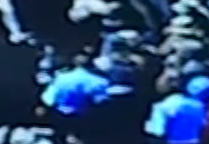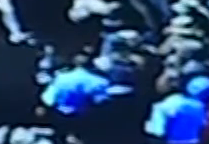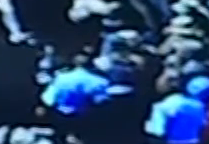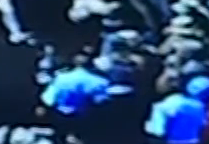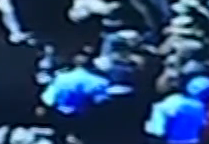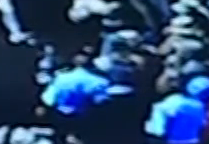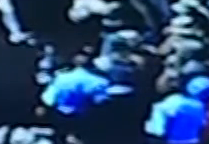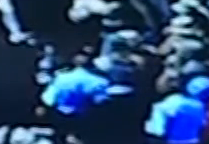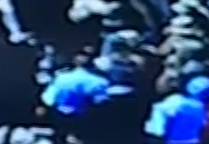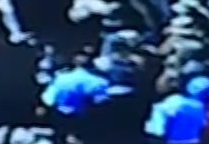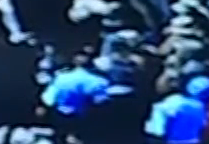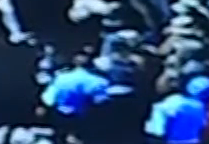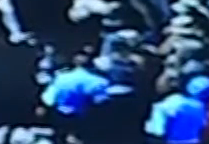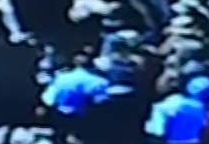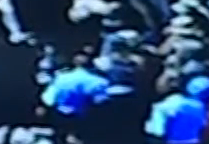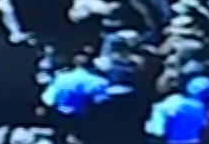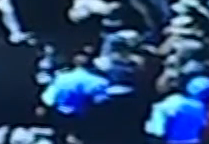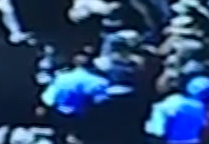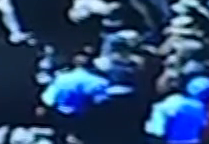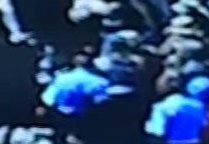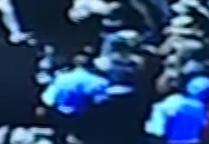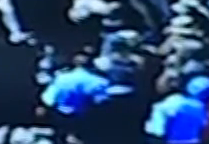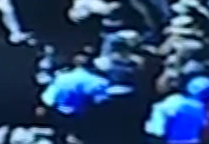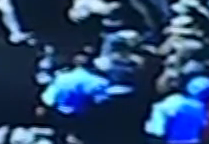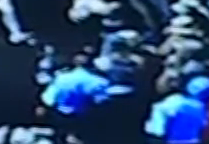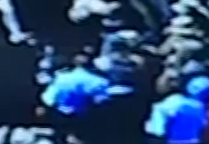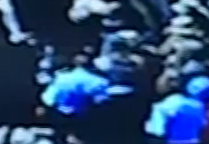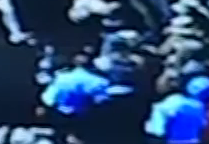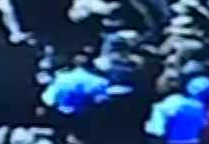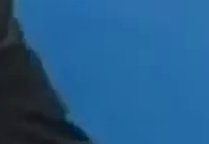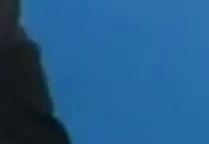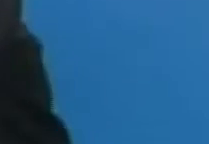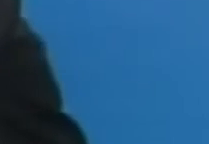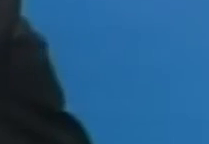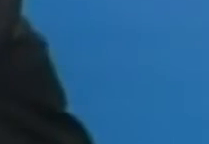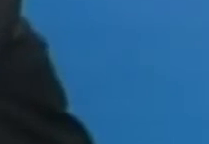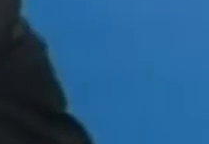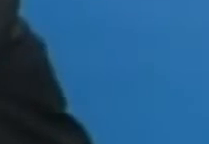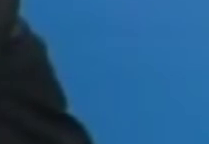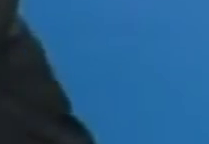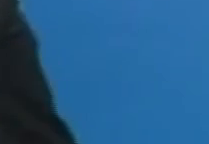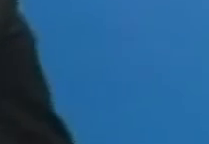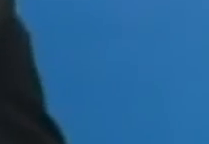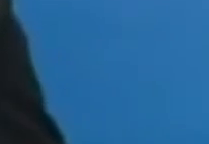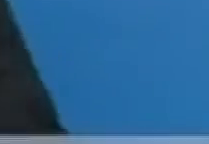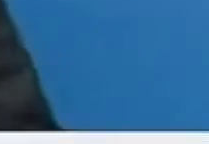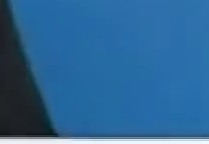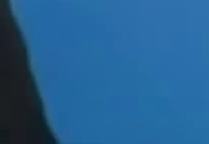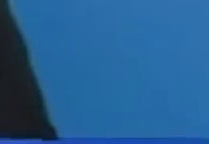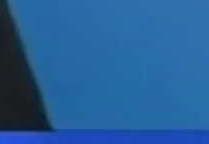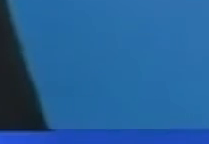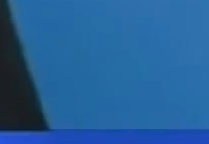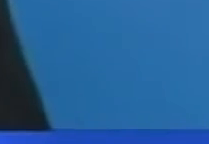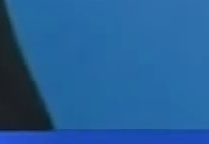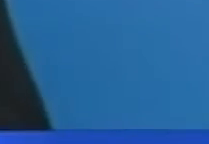good evening. How's the rescue mission looking in Huruma? Good evening, Smart. Now, 22 people have so